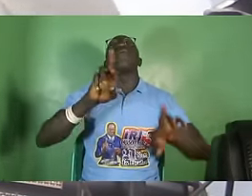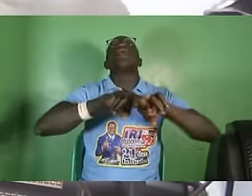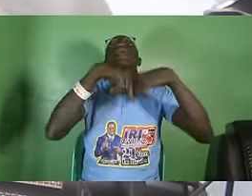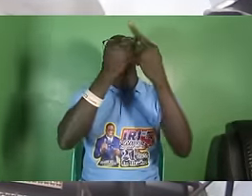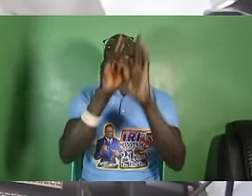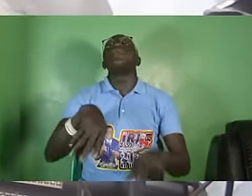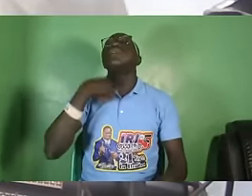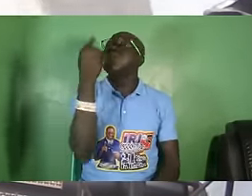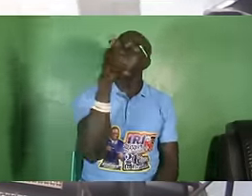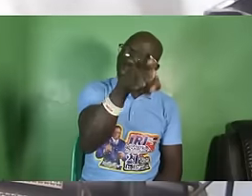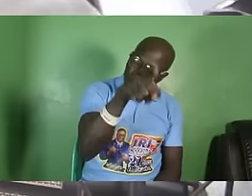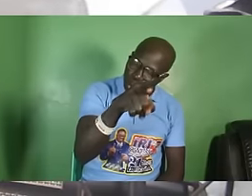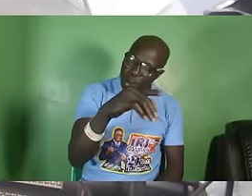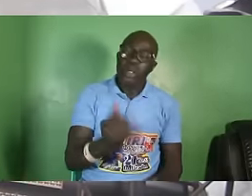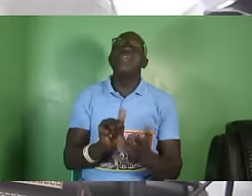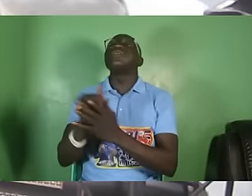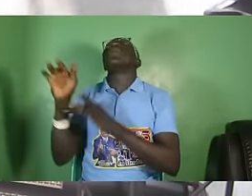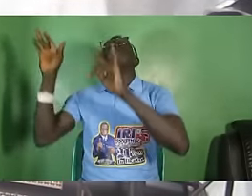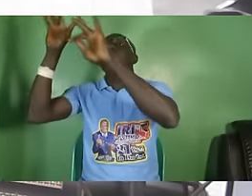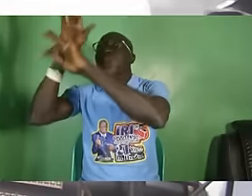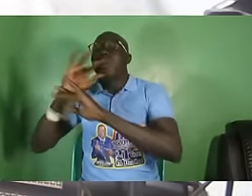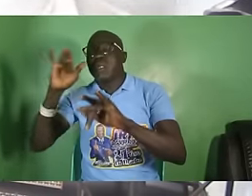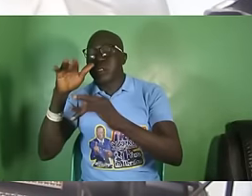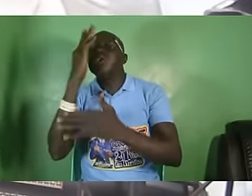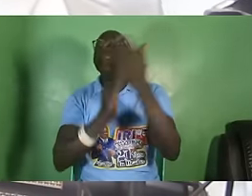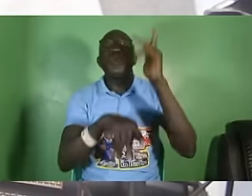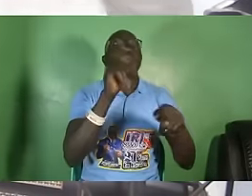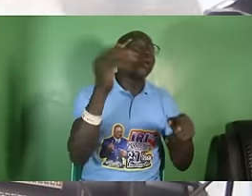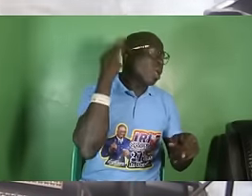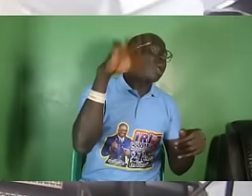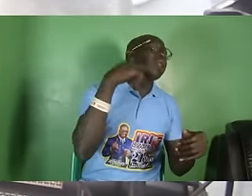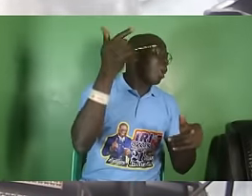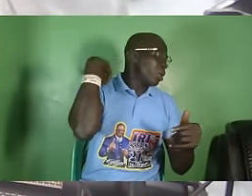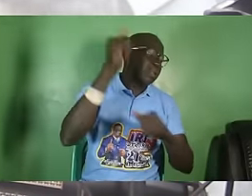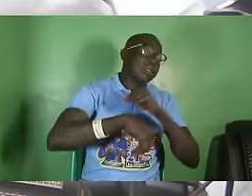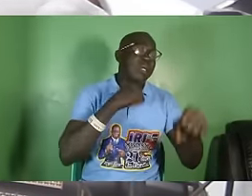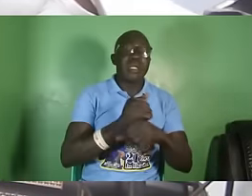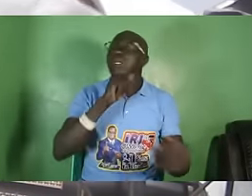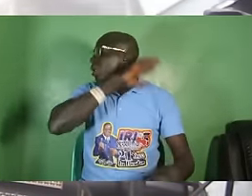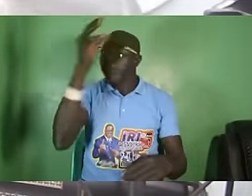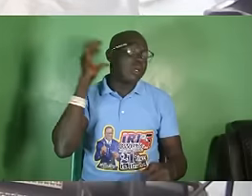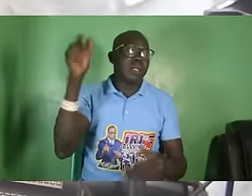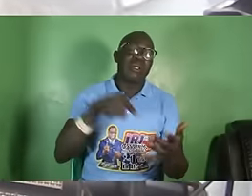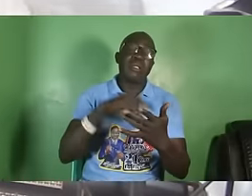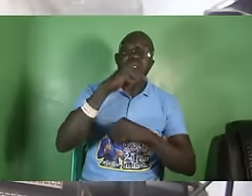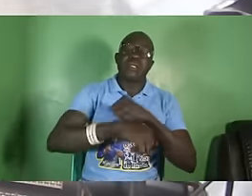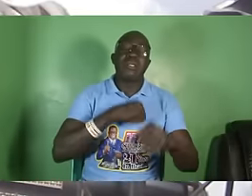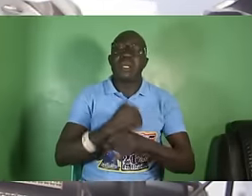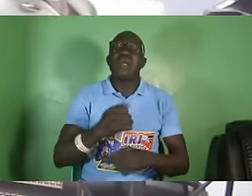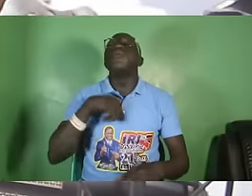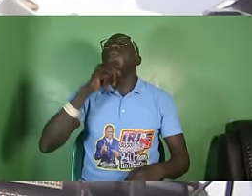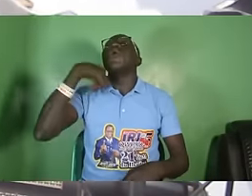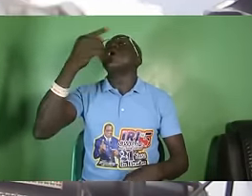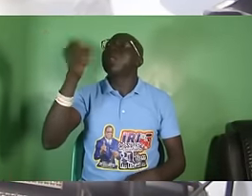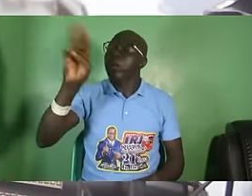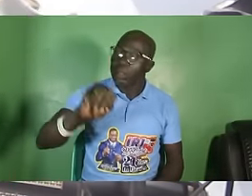go, go, go, go, go, go, go, go, go, go, go, go, go, go, go, go, go, go, go, go, go, go, go, go, go, go, go, go,